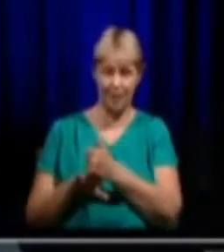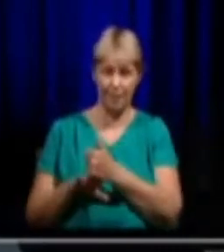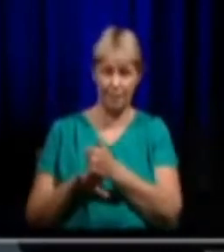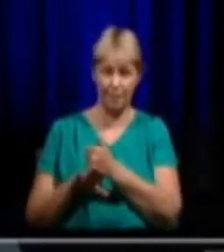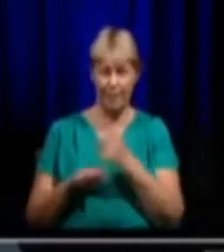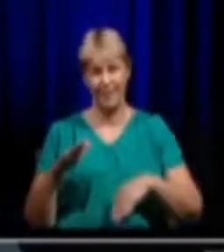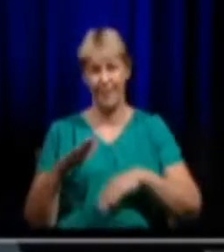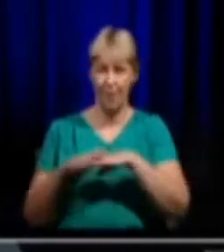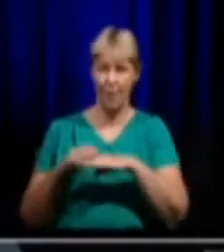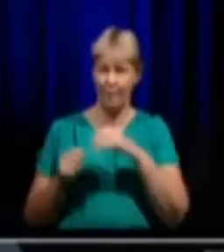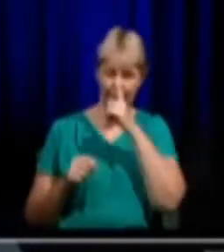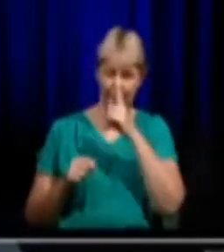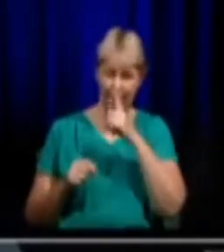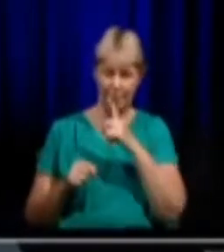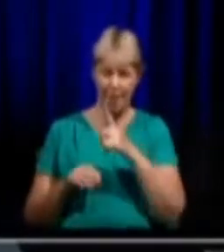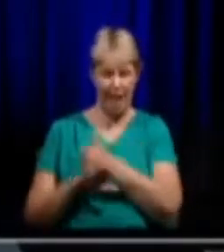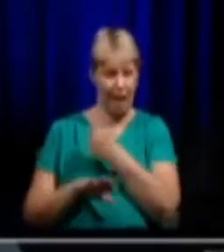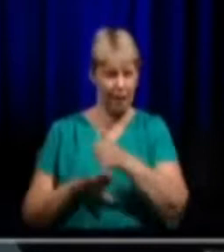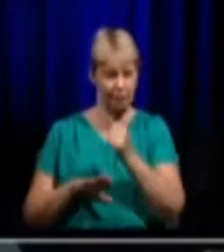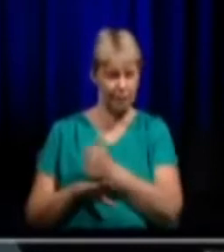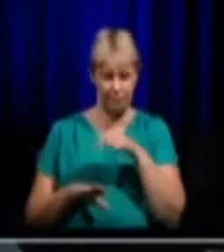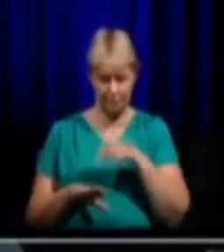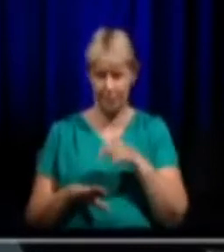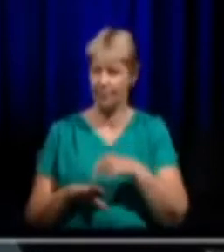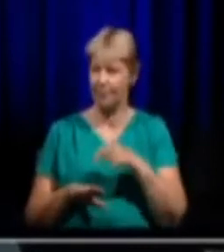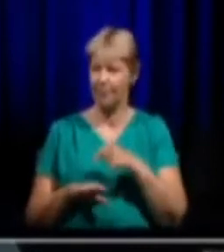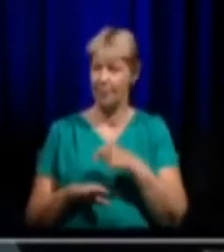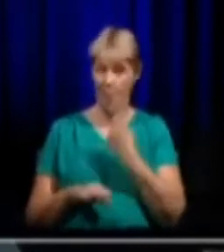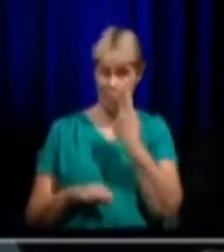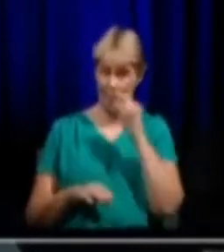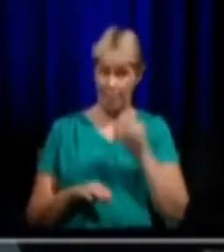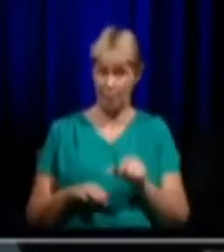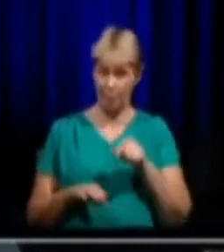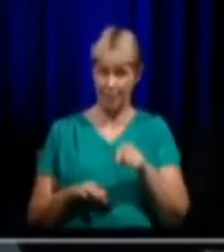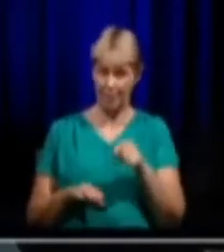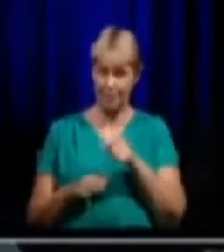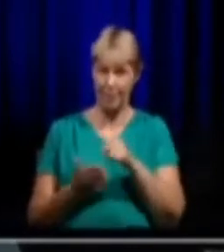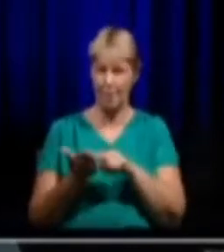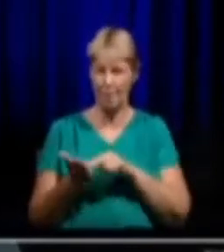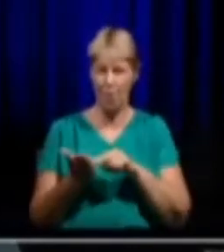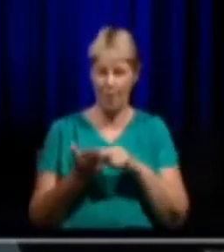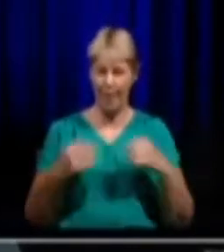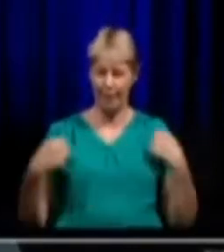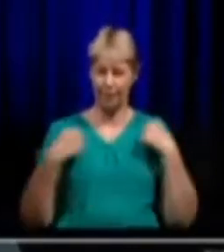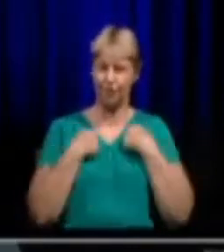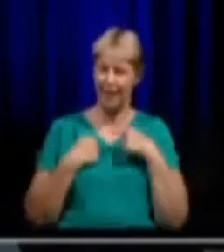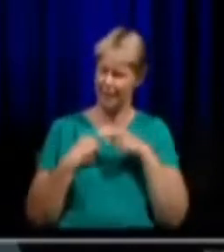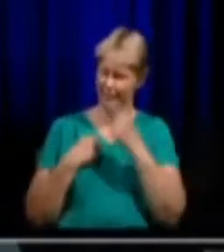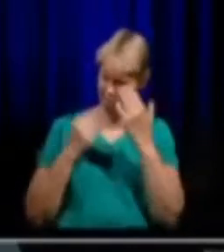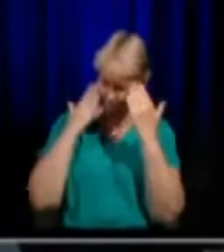of actors and one unsuspecting subject. She's the girl in the purple jacket, and she's there for a free